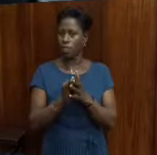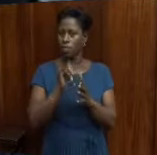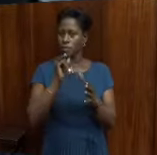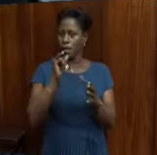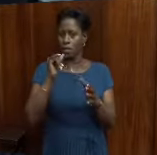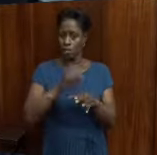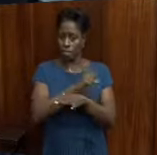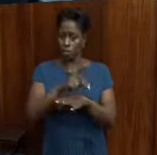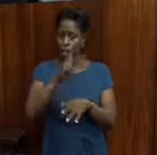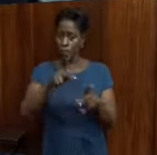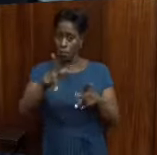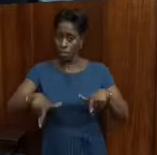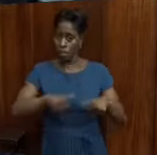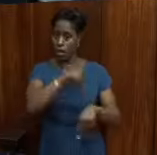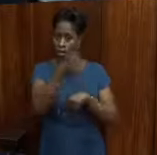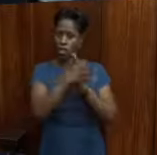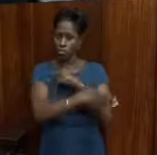opportunities at home.